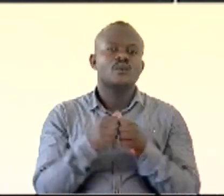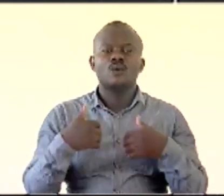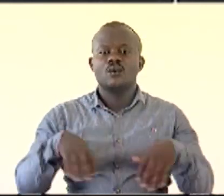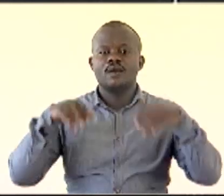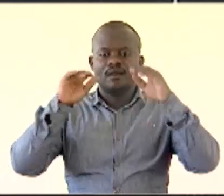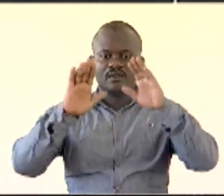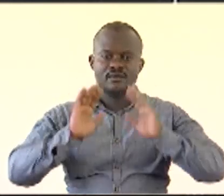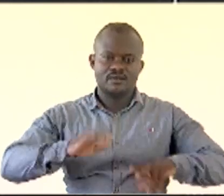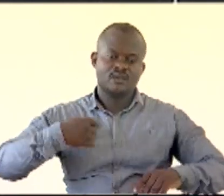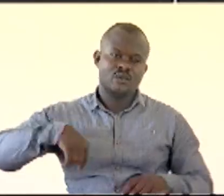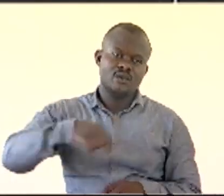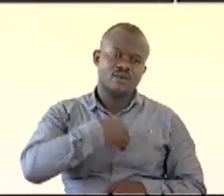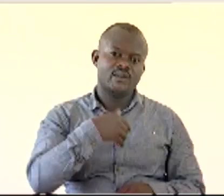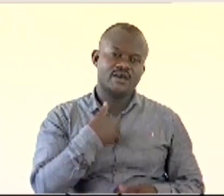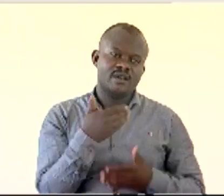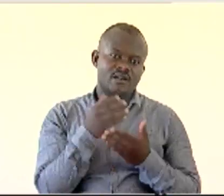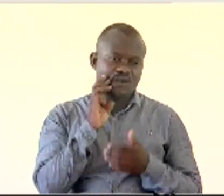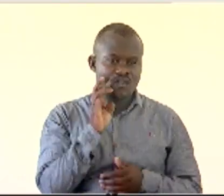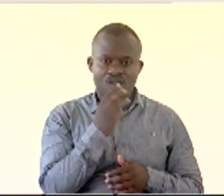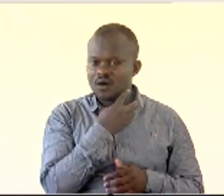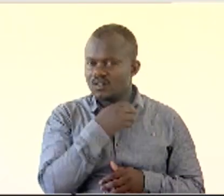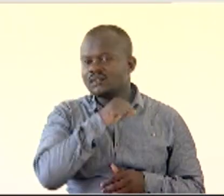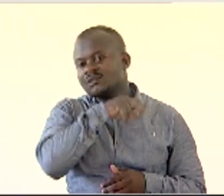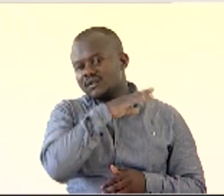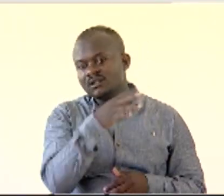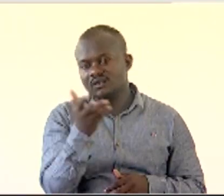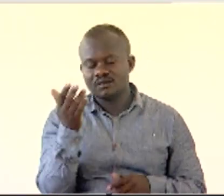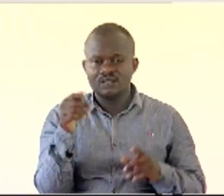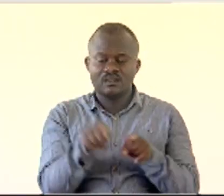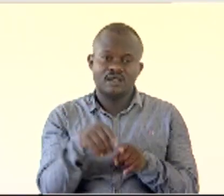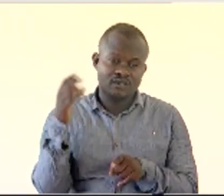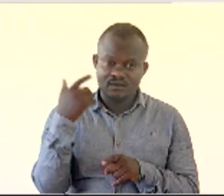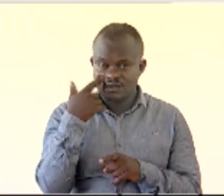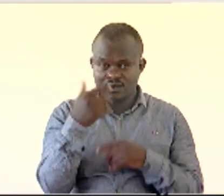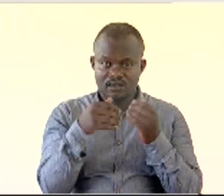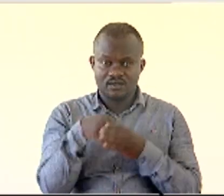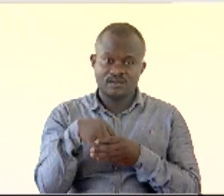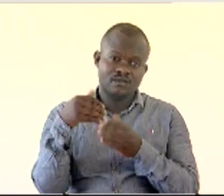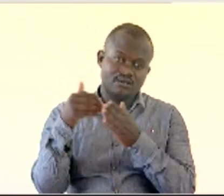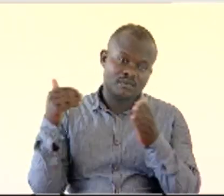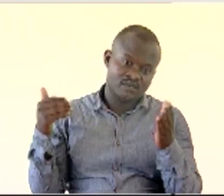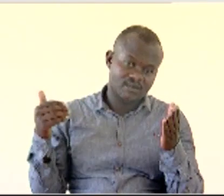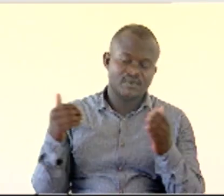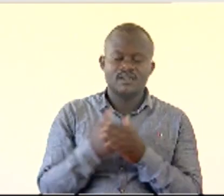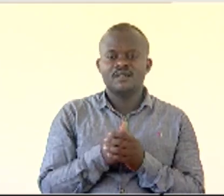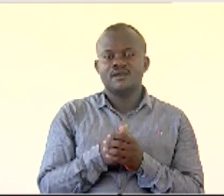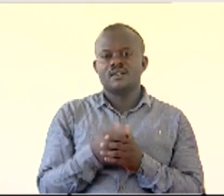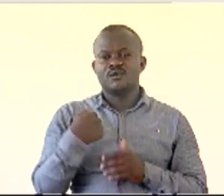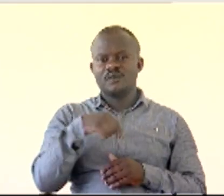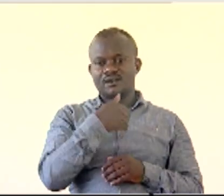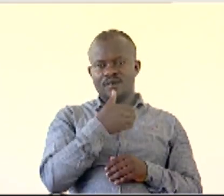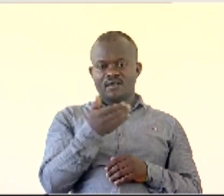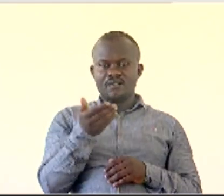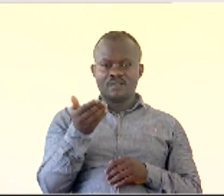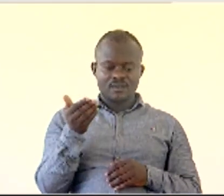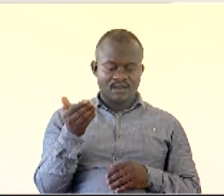Excellent. We have water pollution, like we have seen on the previous photo. We have